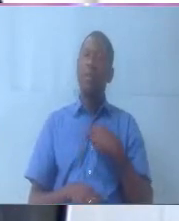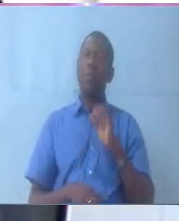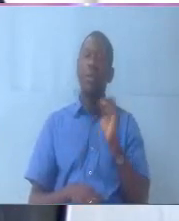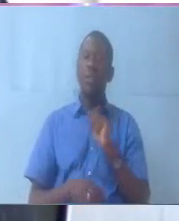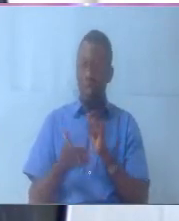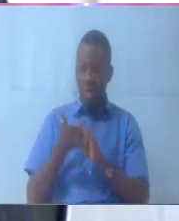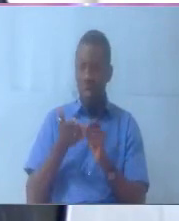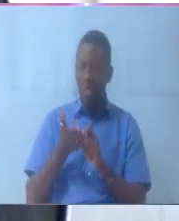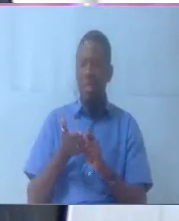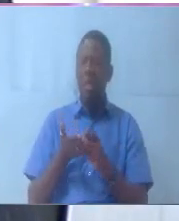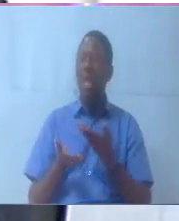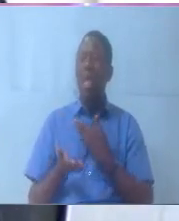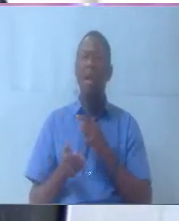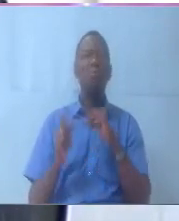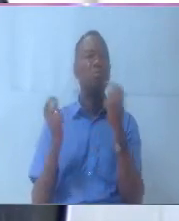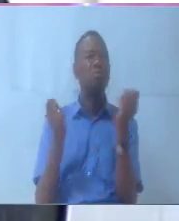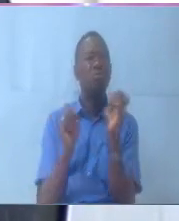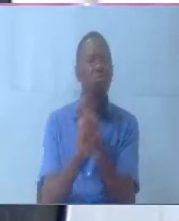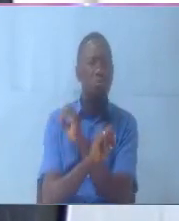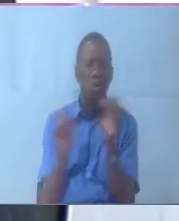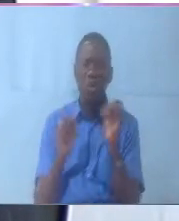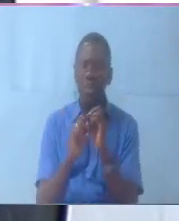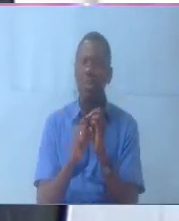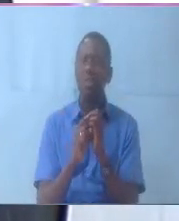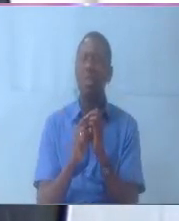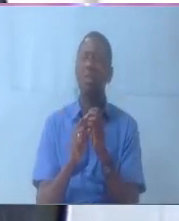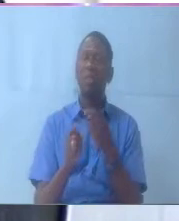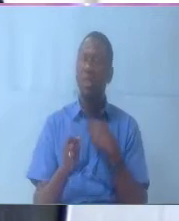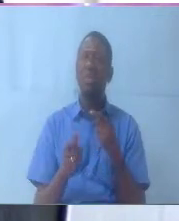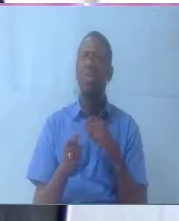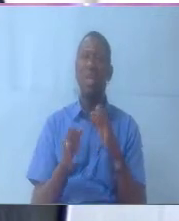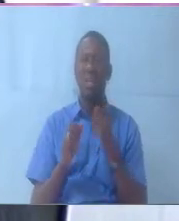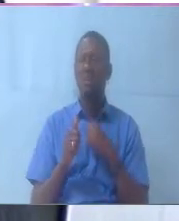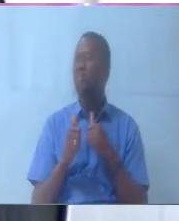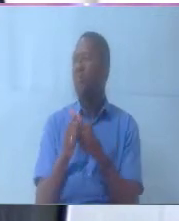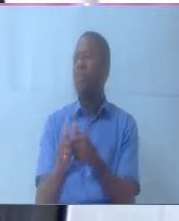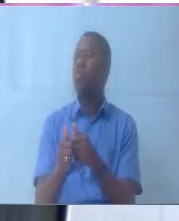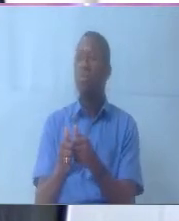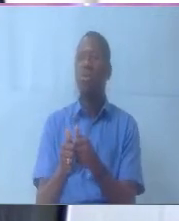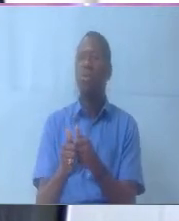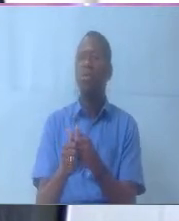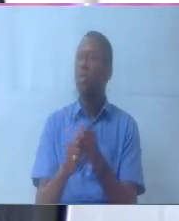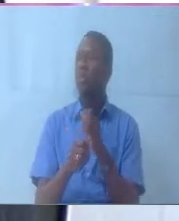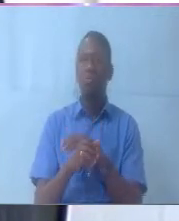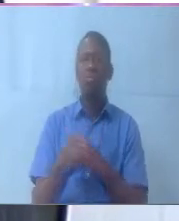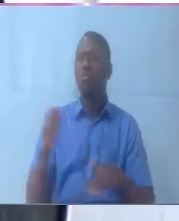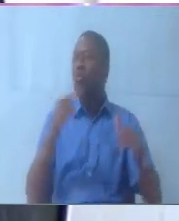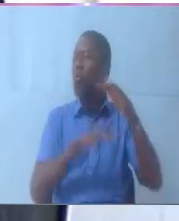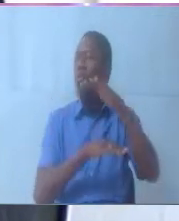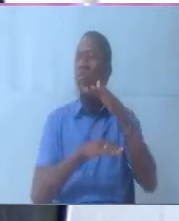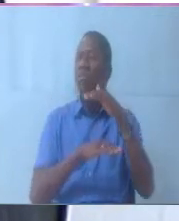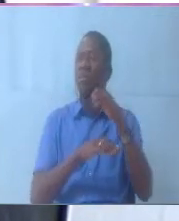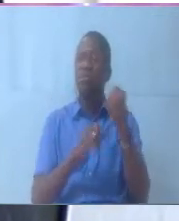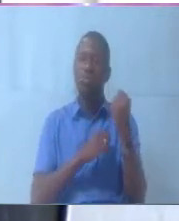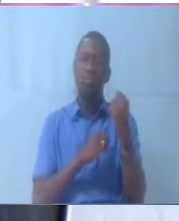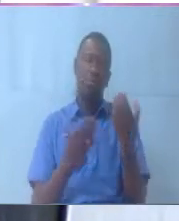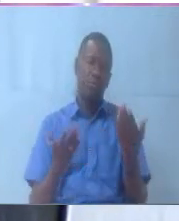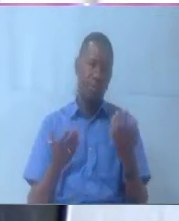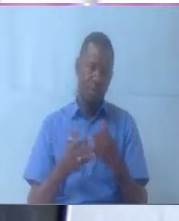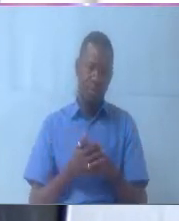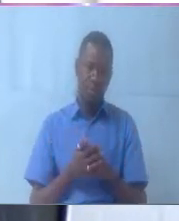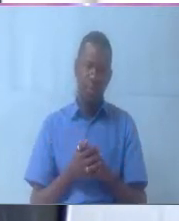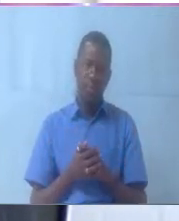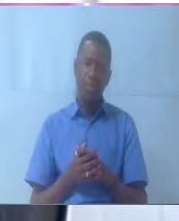ko kuman soto ibe men tamande la kito nyinto. It was overruled. Amunta inata sembo lao bunda to. Yes, and